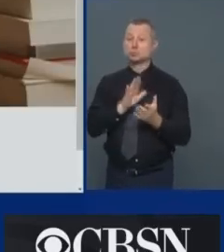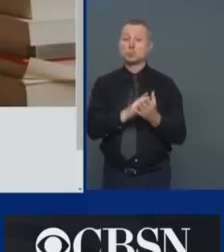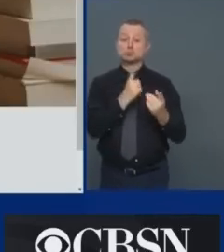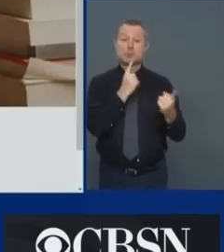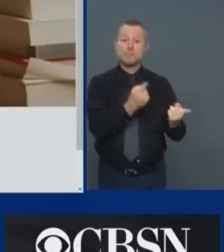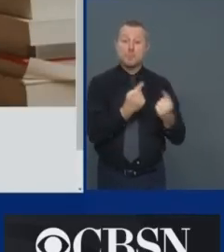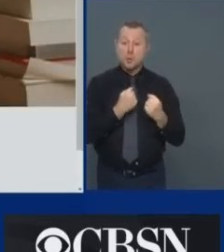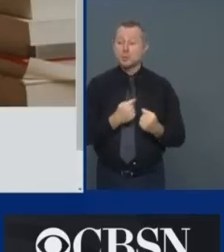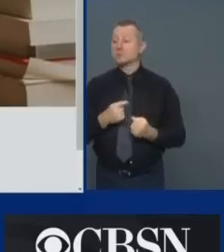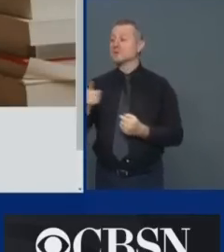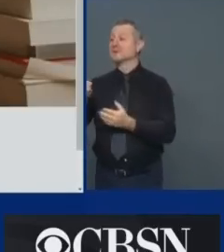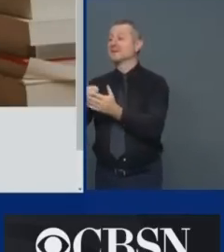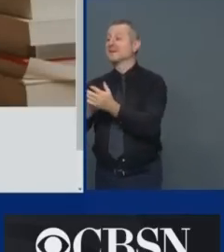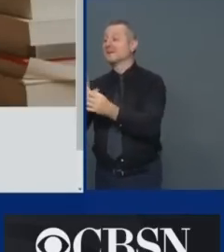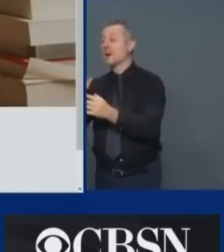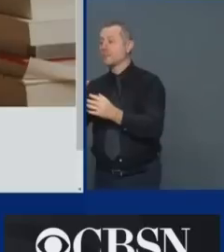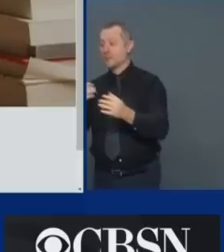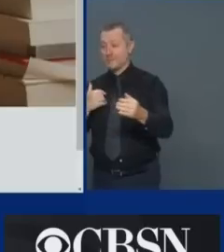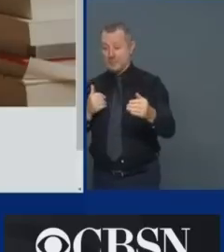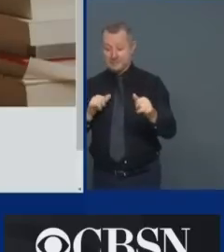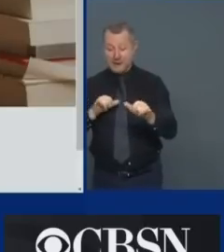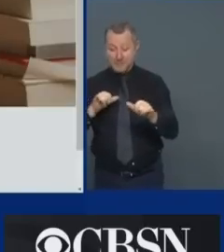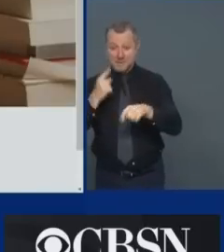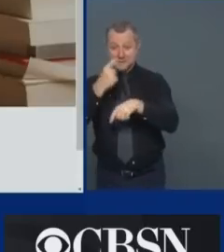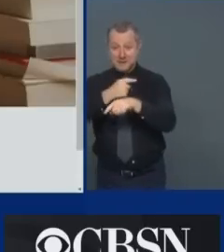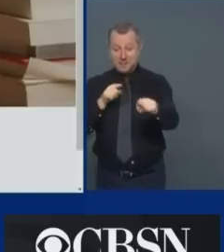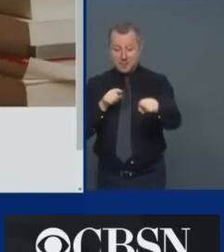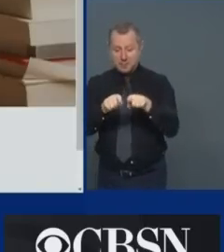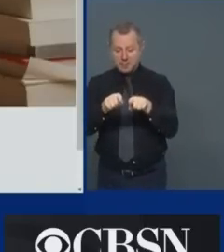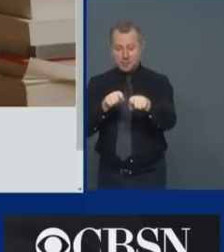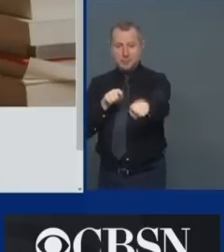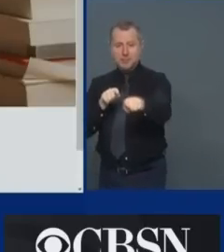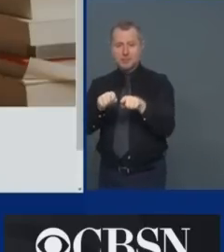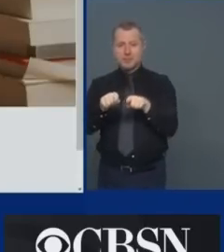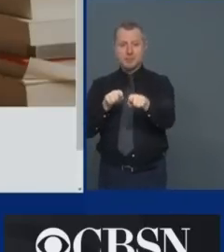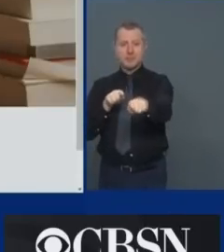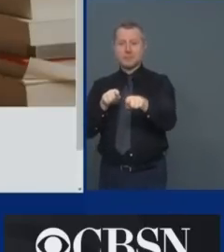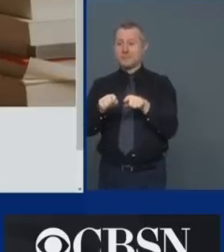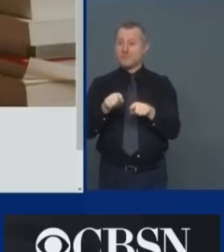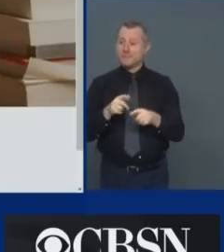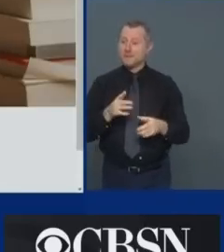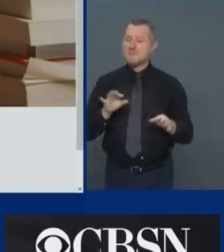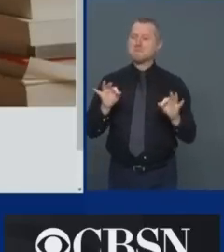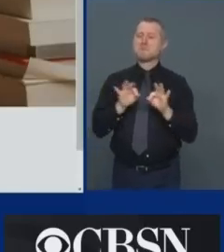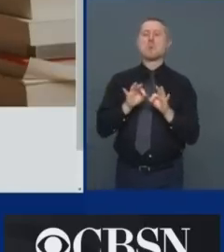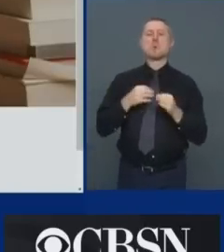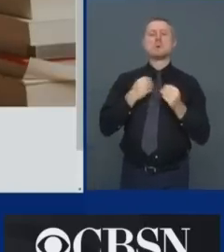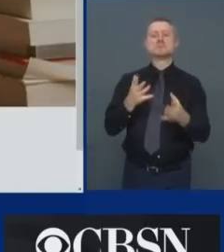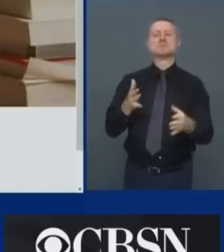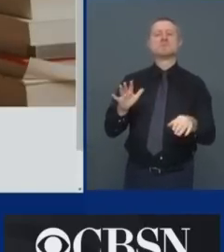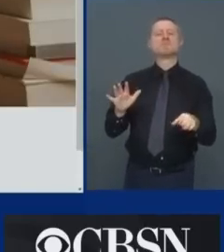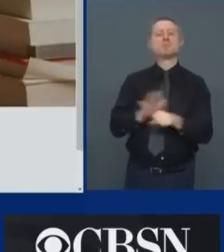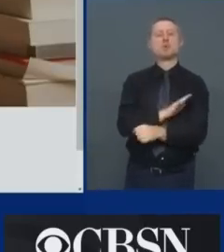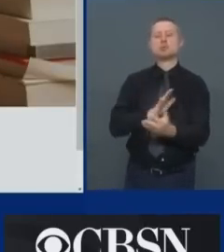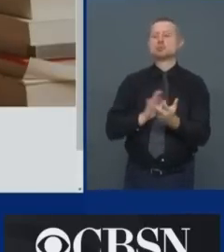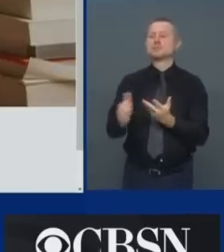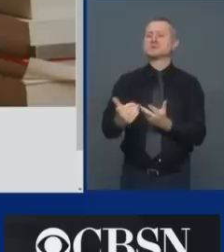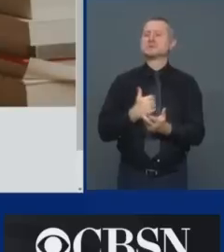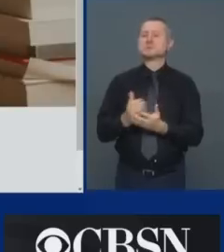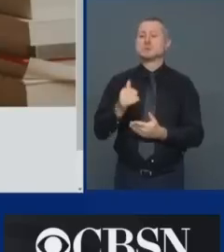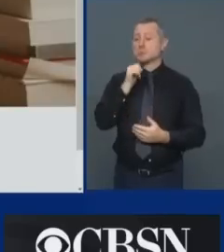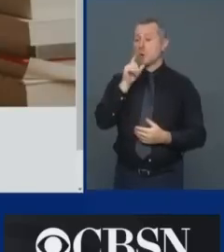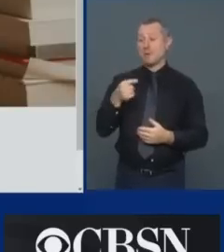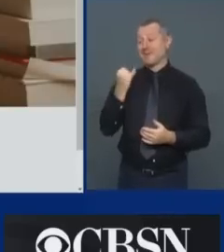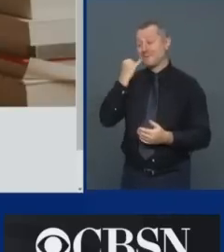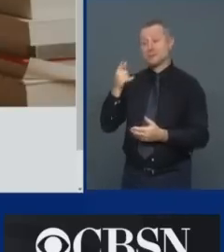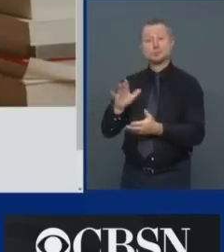lag. But the goal here really is to give parents and New Yorkers full transparency. If the school district isn't reporting all the cases they should, you'll at least have it